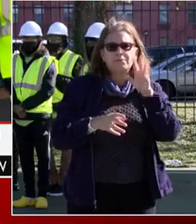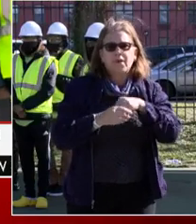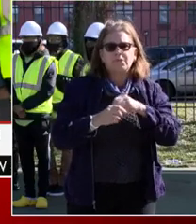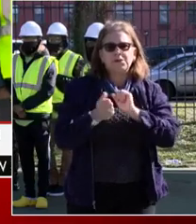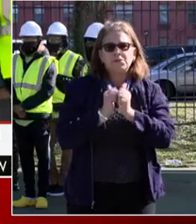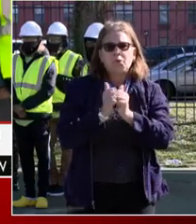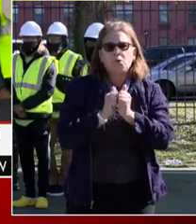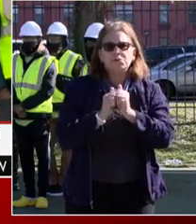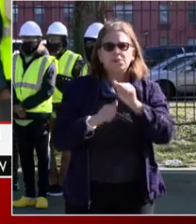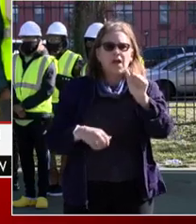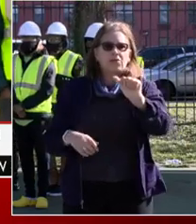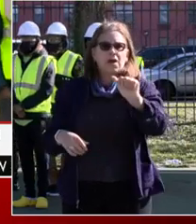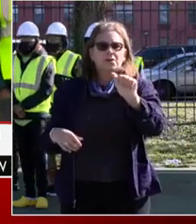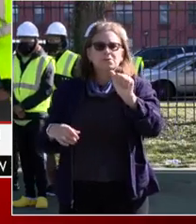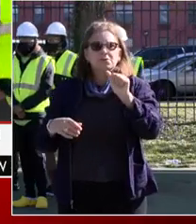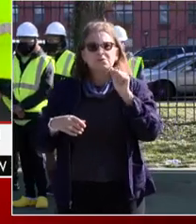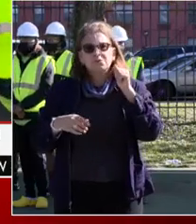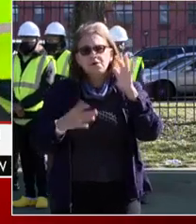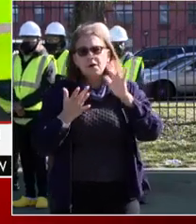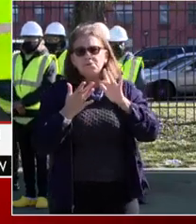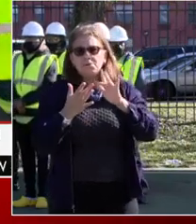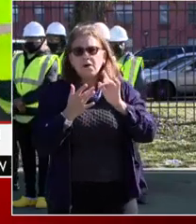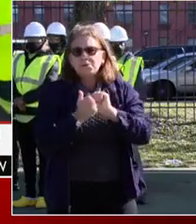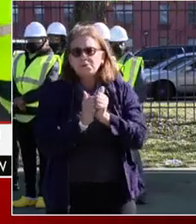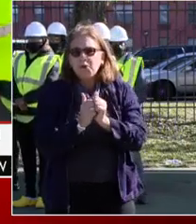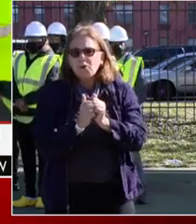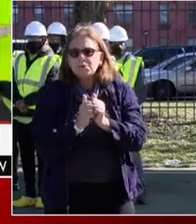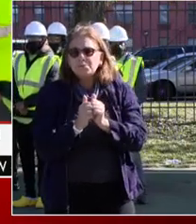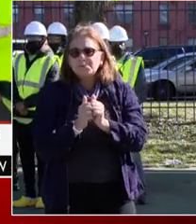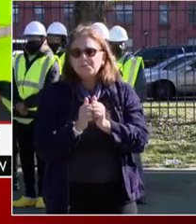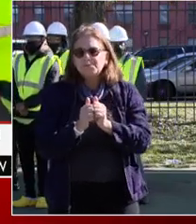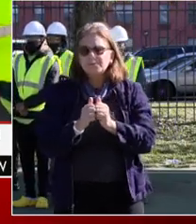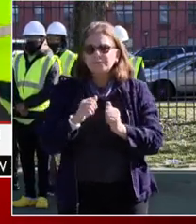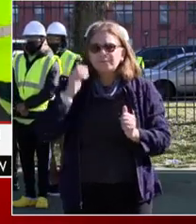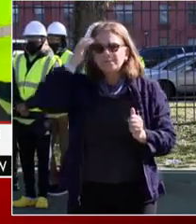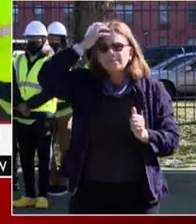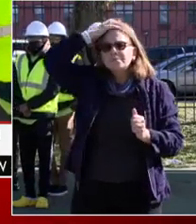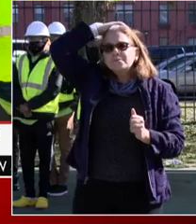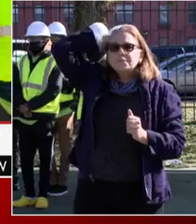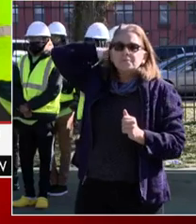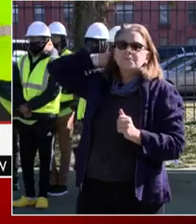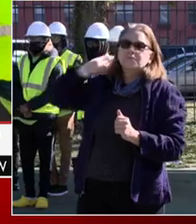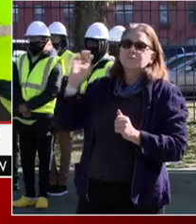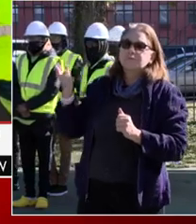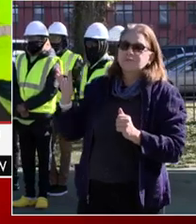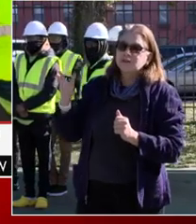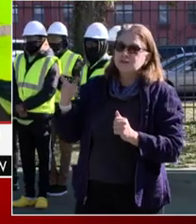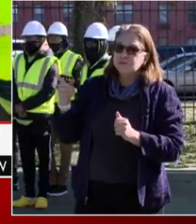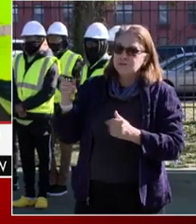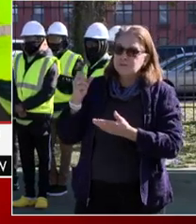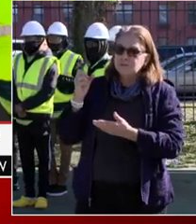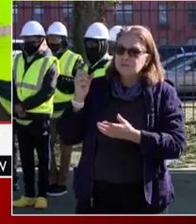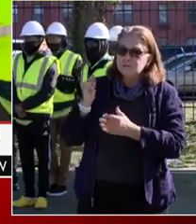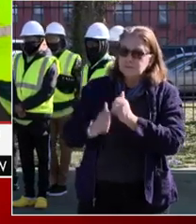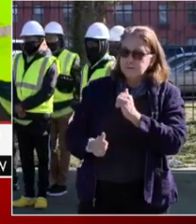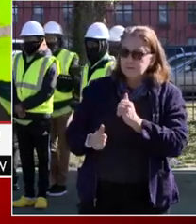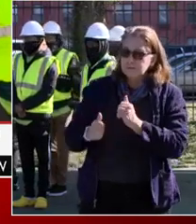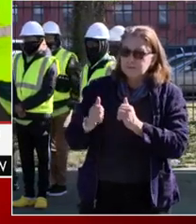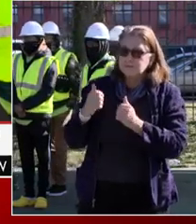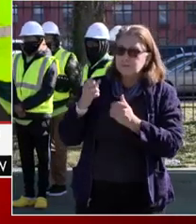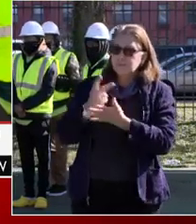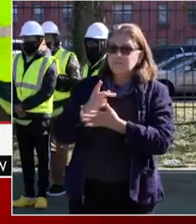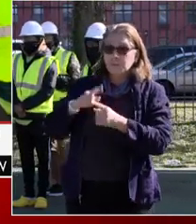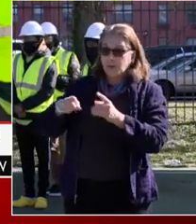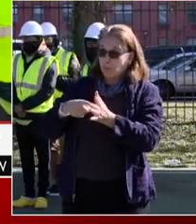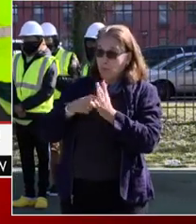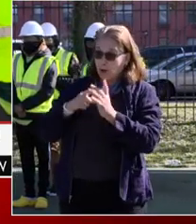fully approved, you don't see your administration mandating it immediately? Well, it's not going to be fully approved. I think the first step